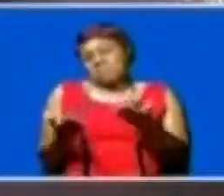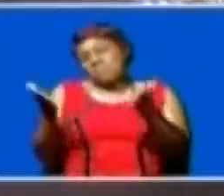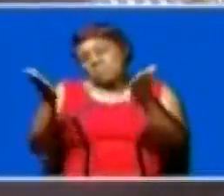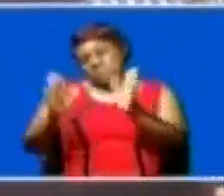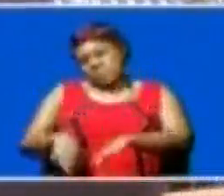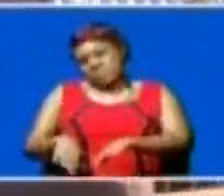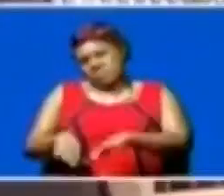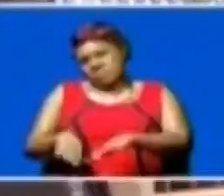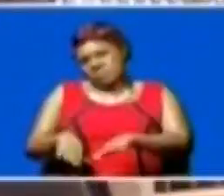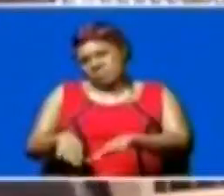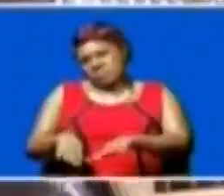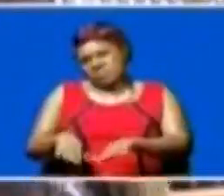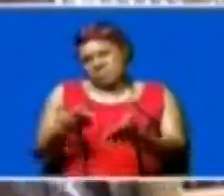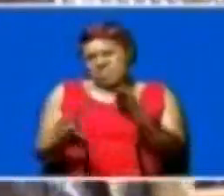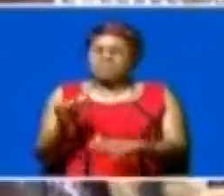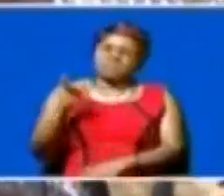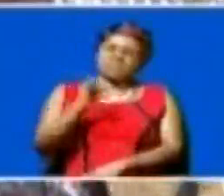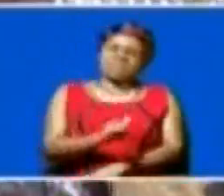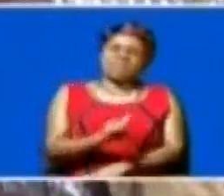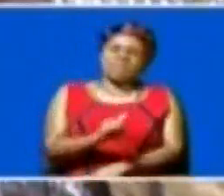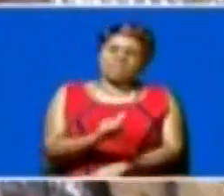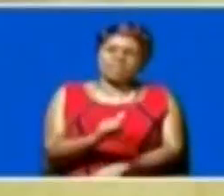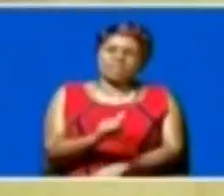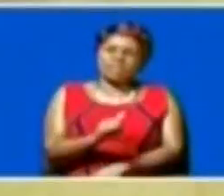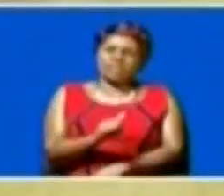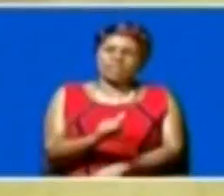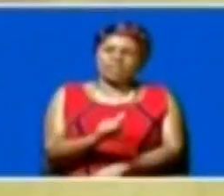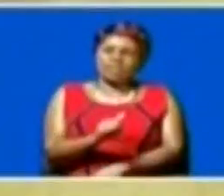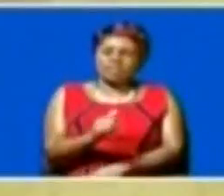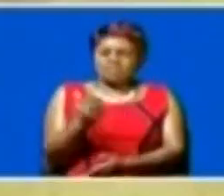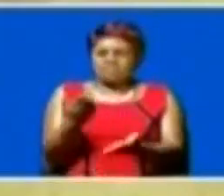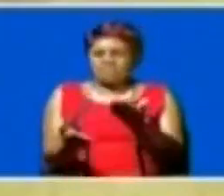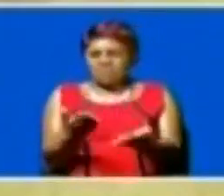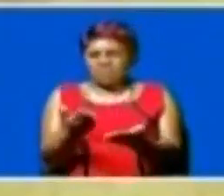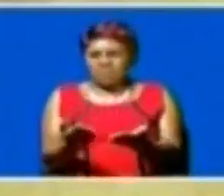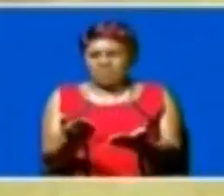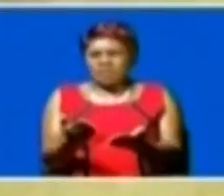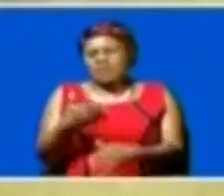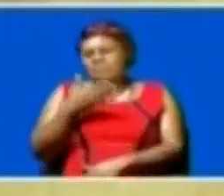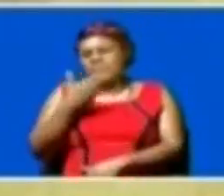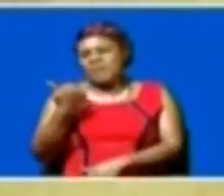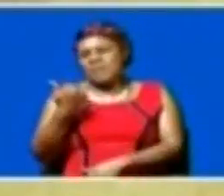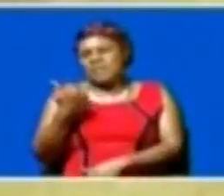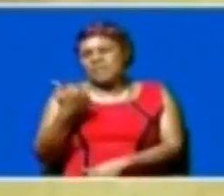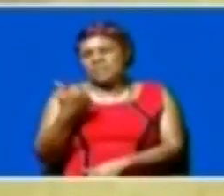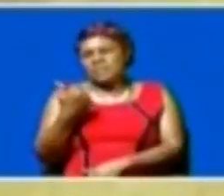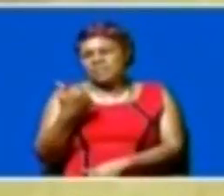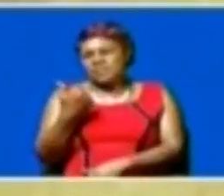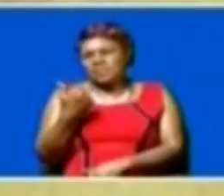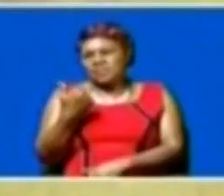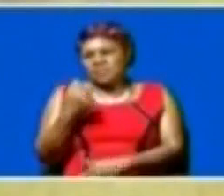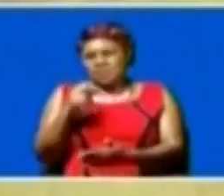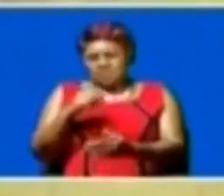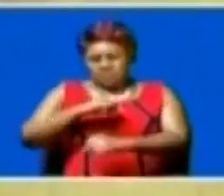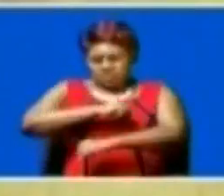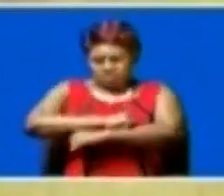demolish, maybe it's going to remain like that. There's nothing they're going to do about it. Perhaps one of the best read literary pieces from my